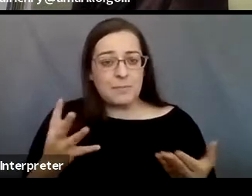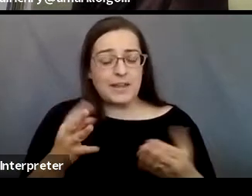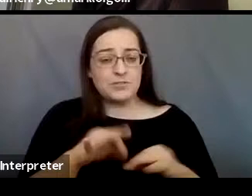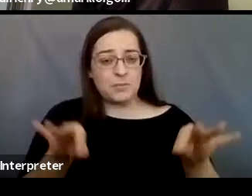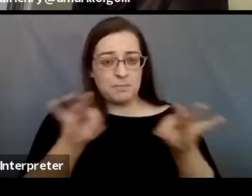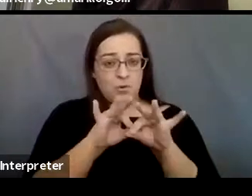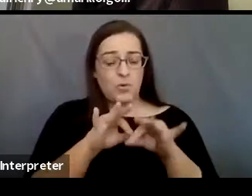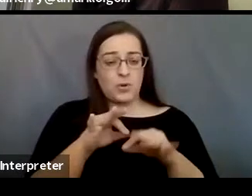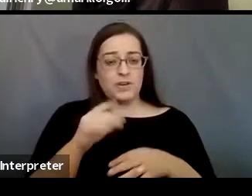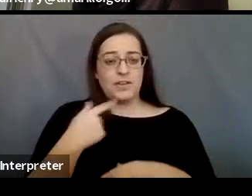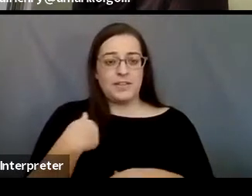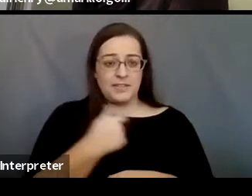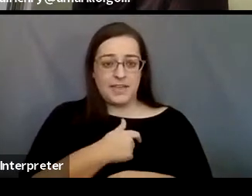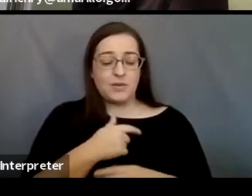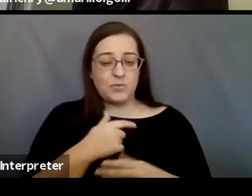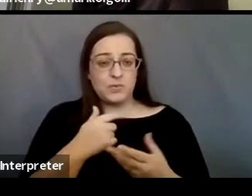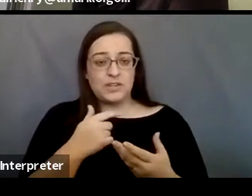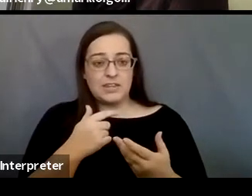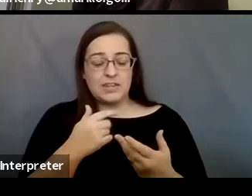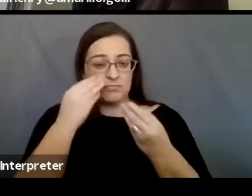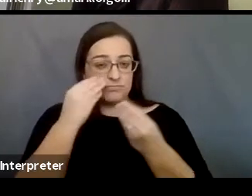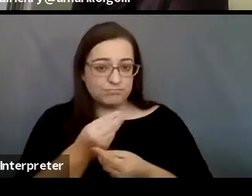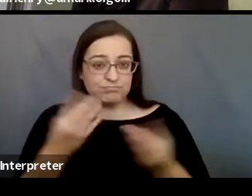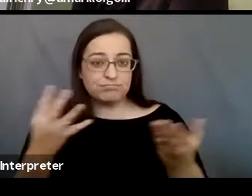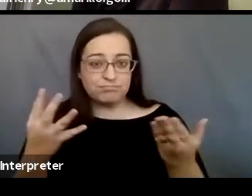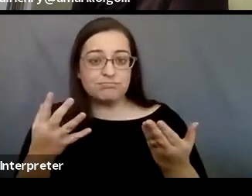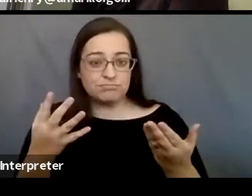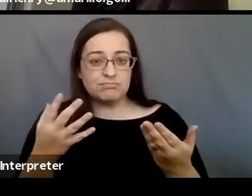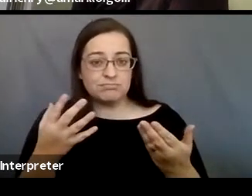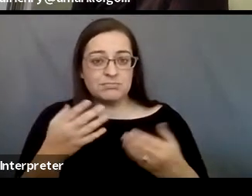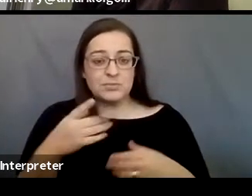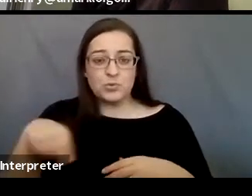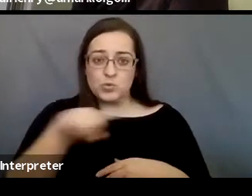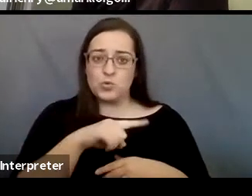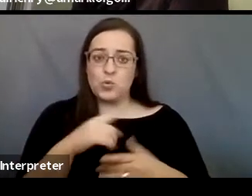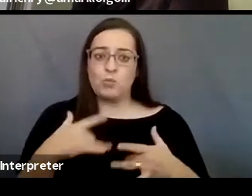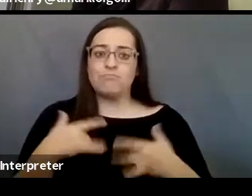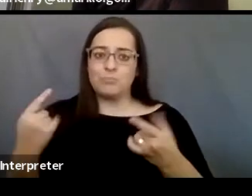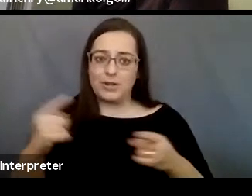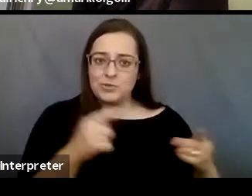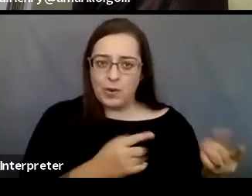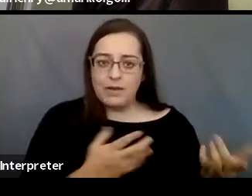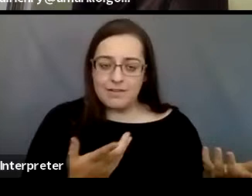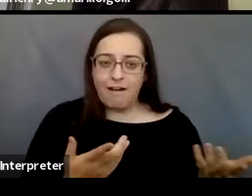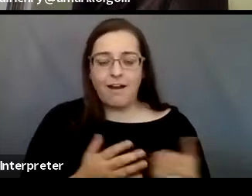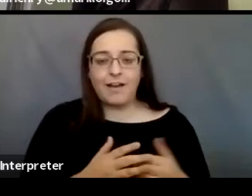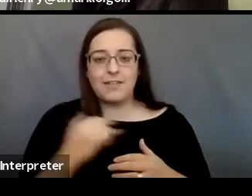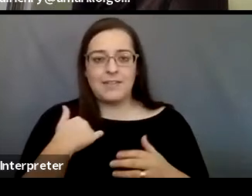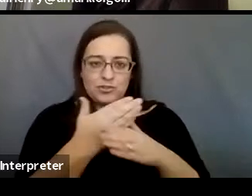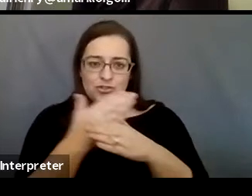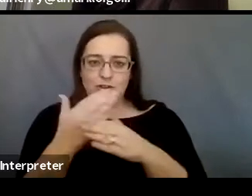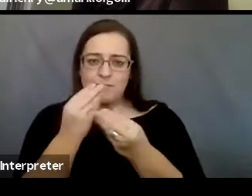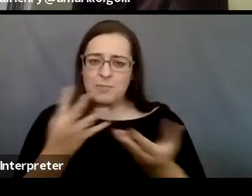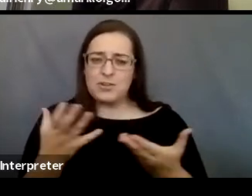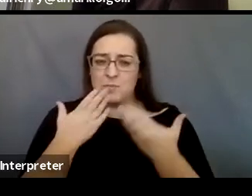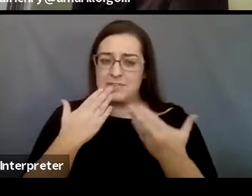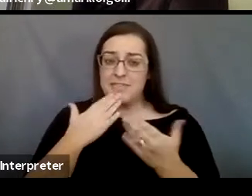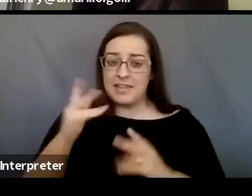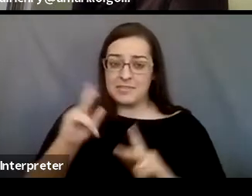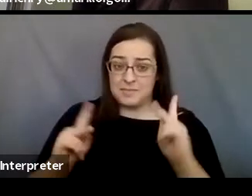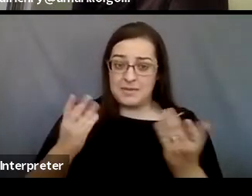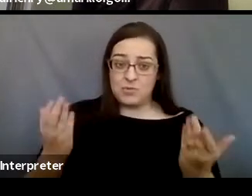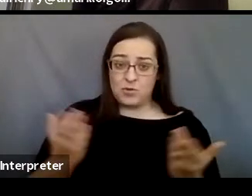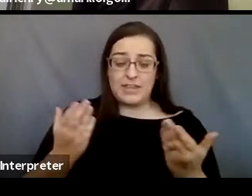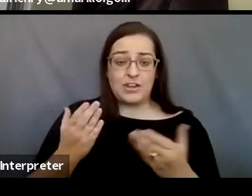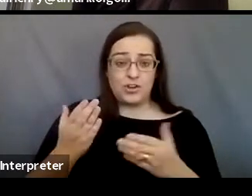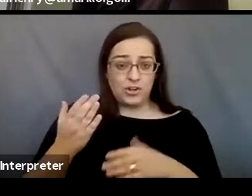we notify our community and the public of what's going on and give you whatever information we can. And so I thank you for taking the time out of all of your